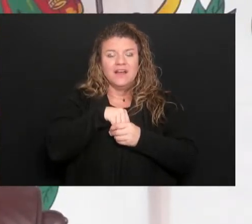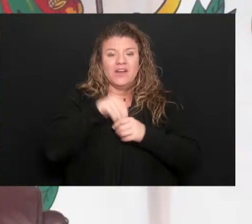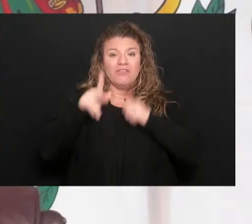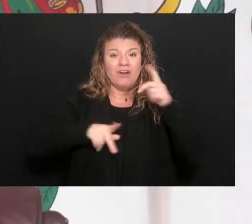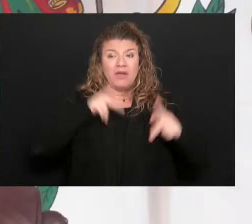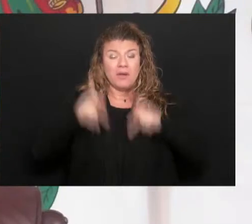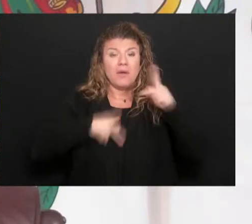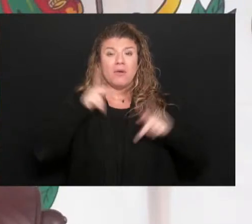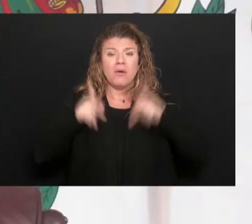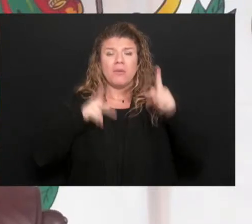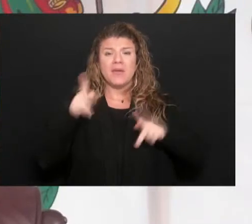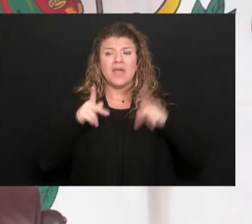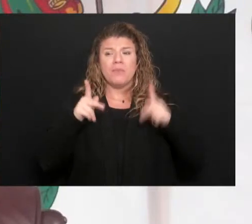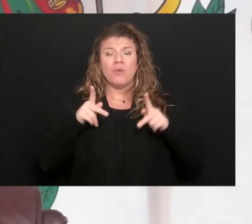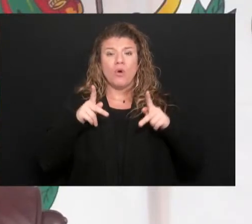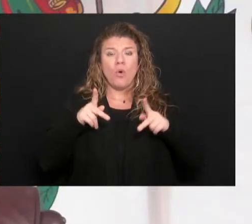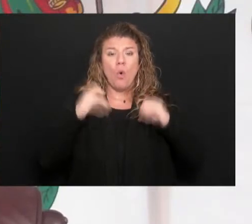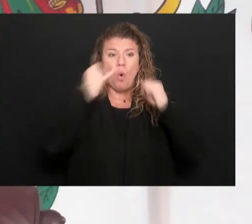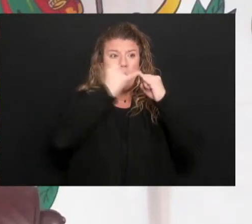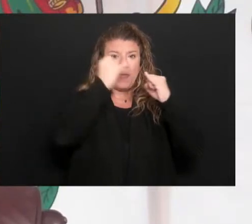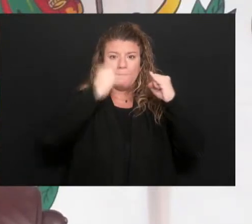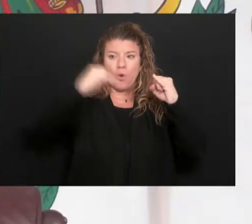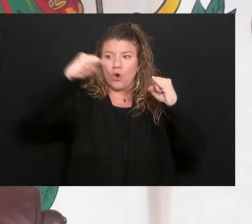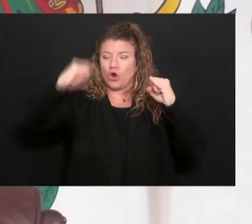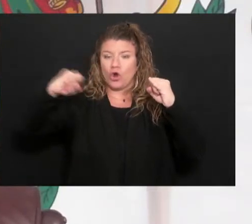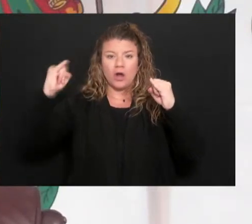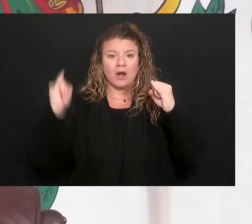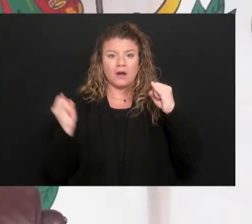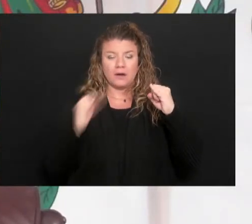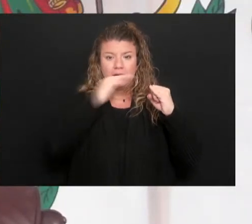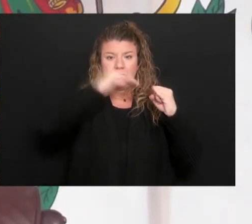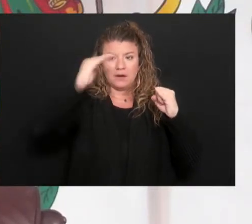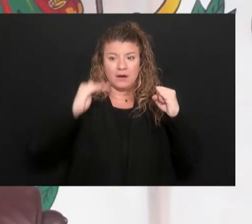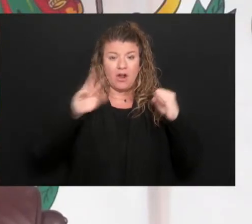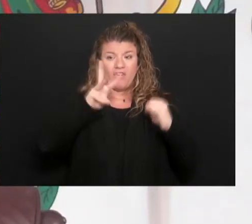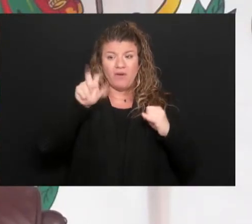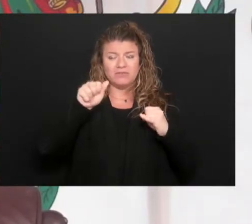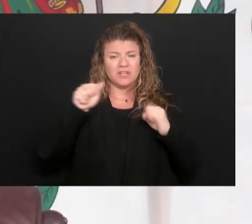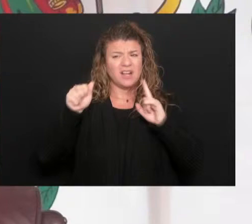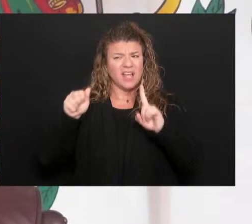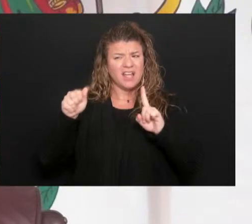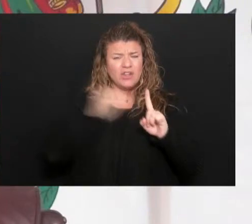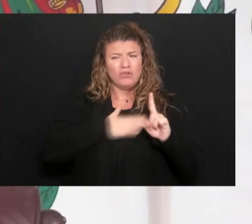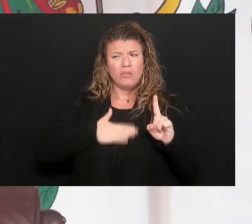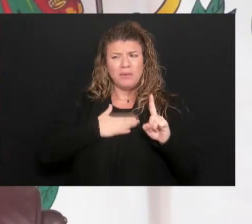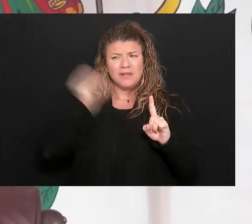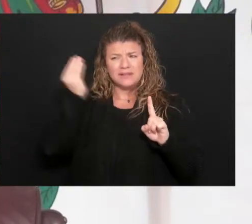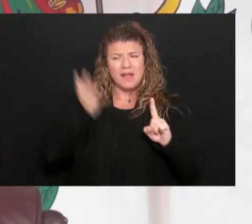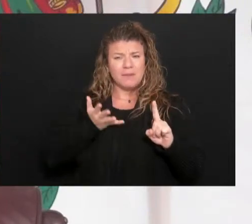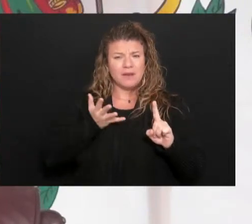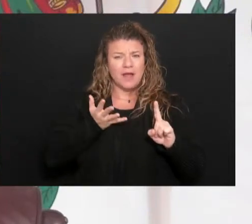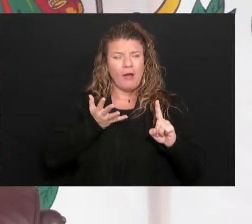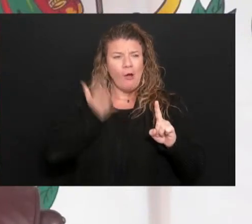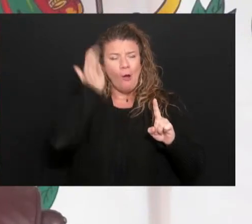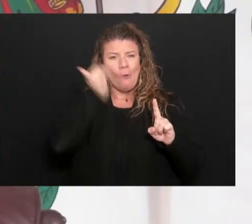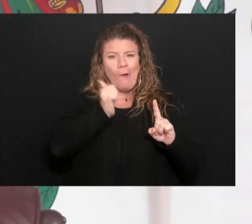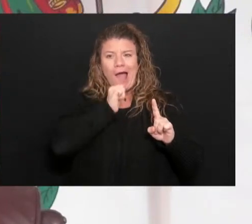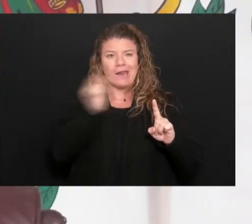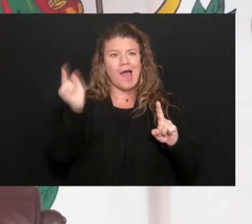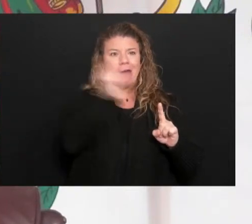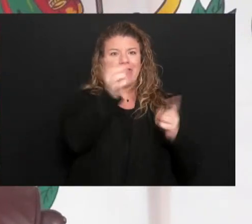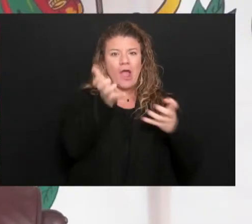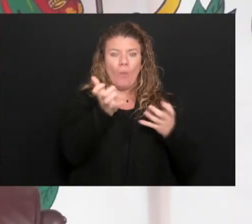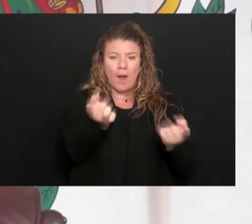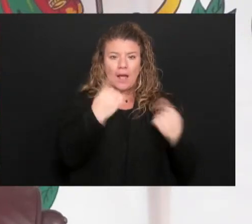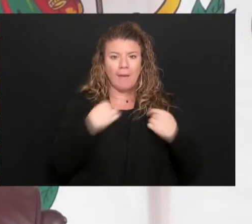folks that are on the borders of West Virginia, well, please explain to me, why wouldn't you want to come to West Virginia?